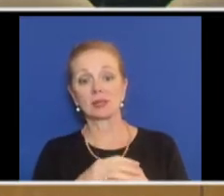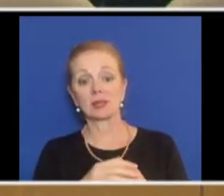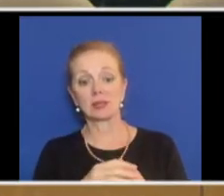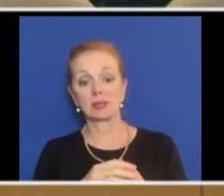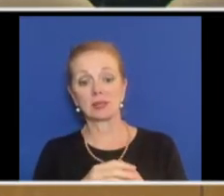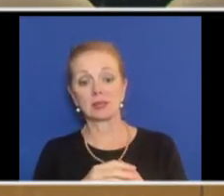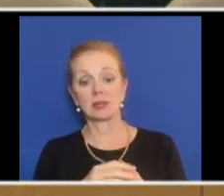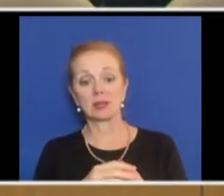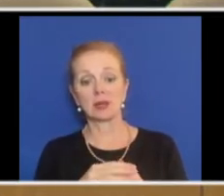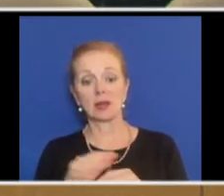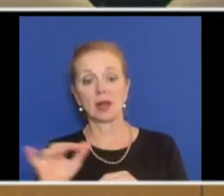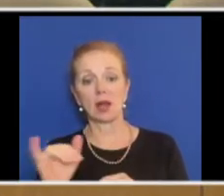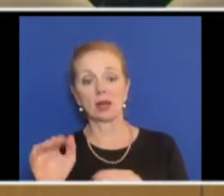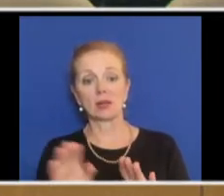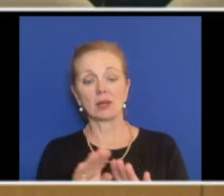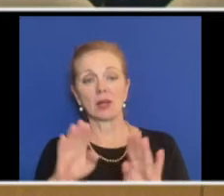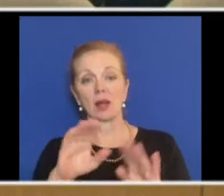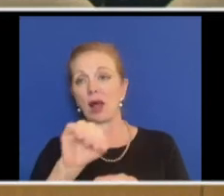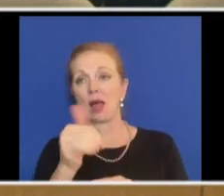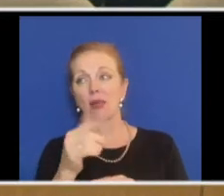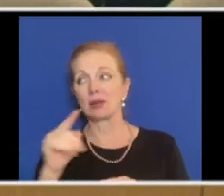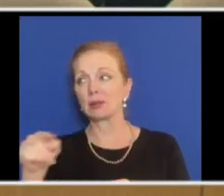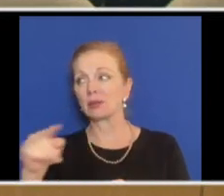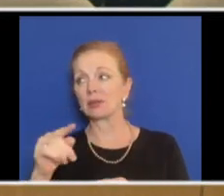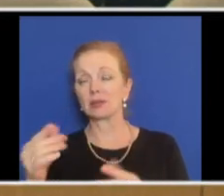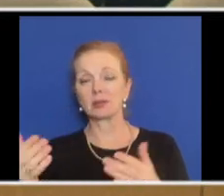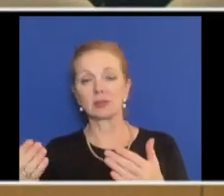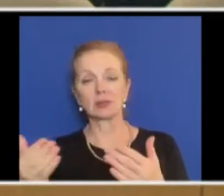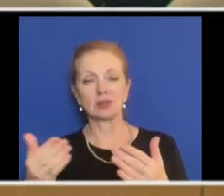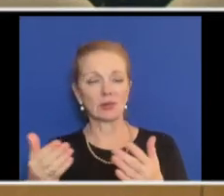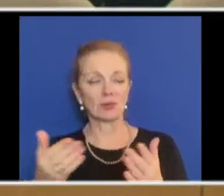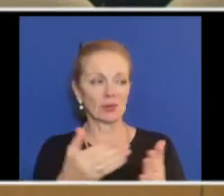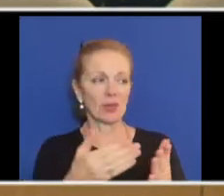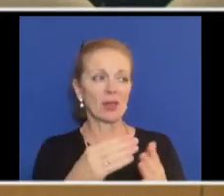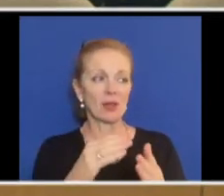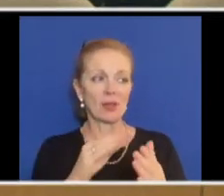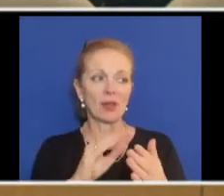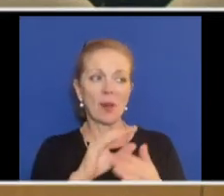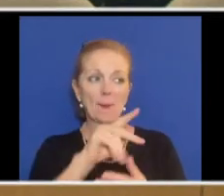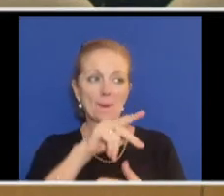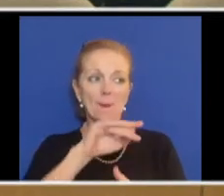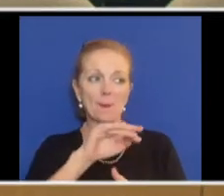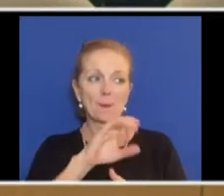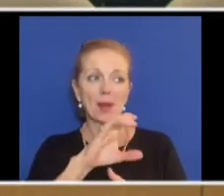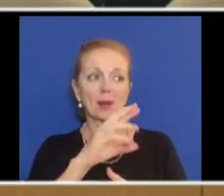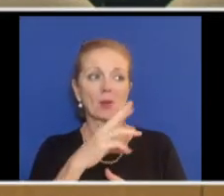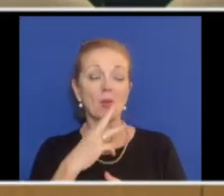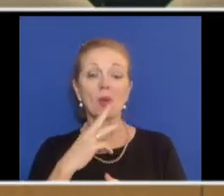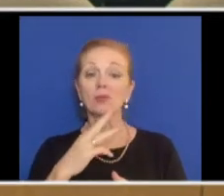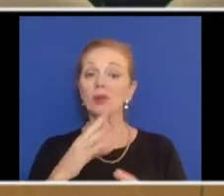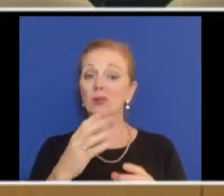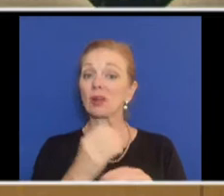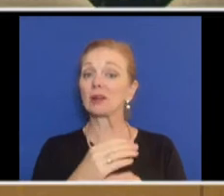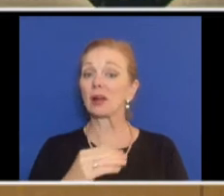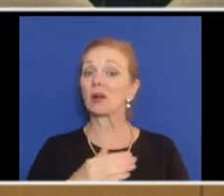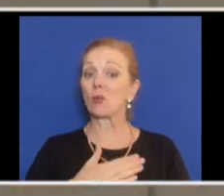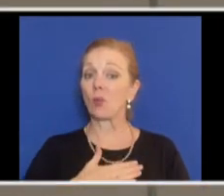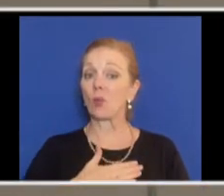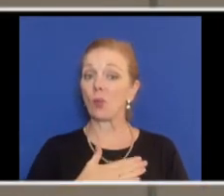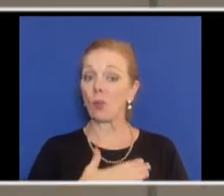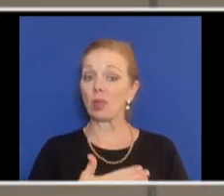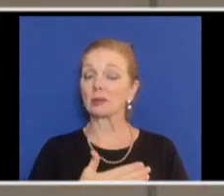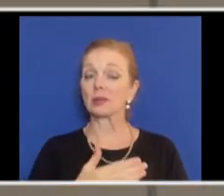and would also open others to serve off that public water we have obtained a willingness to serve letter from Charlotte utilities